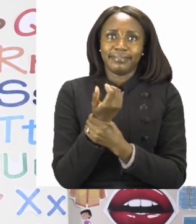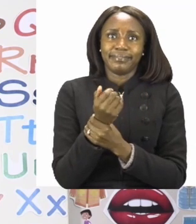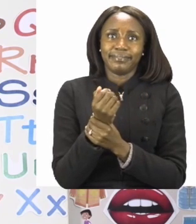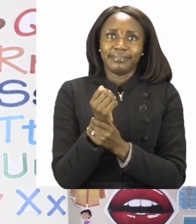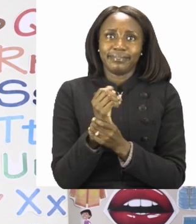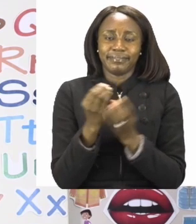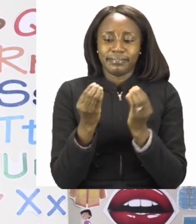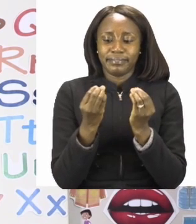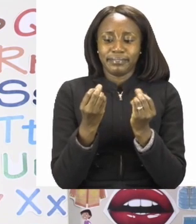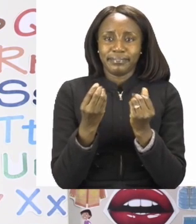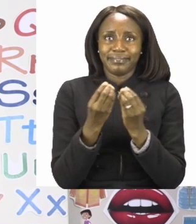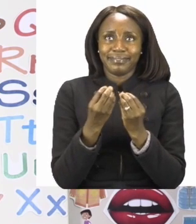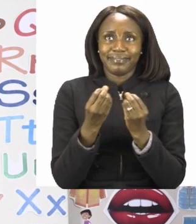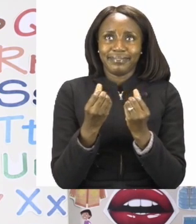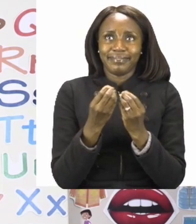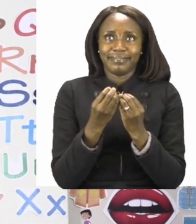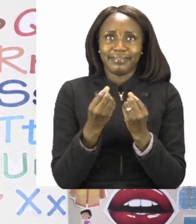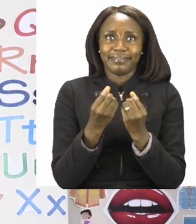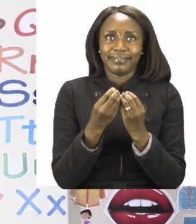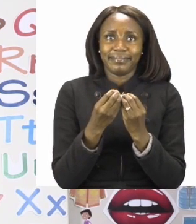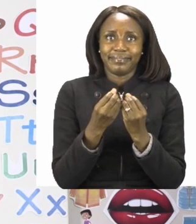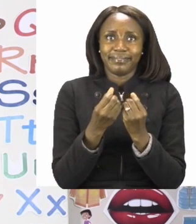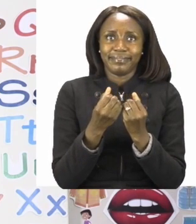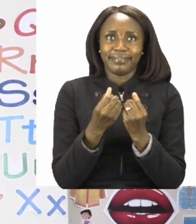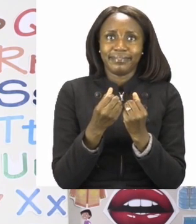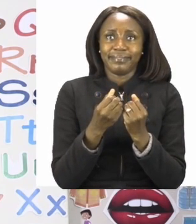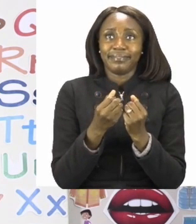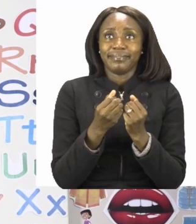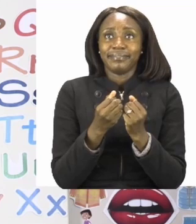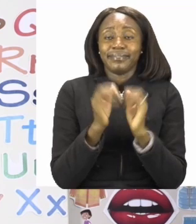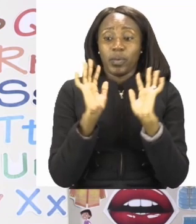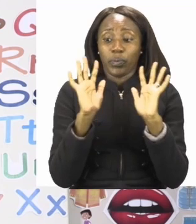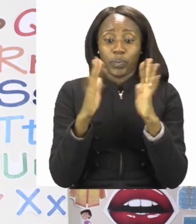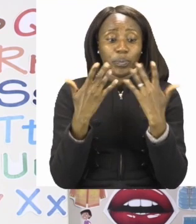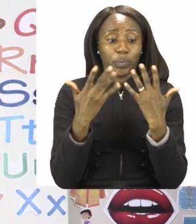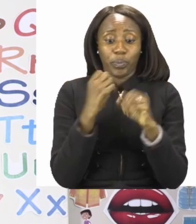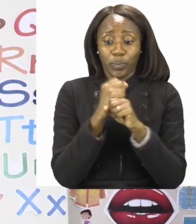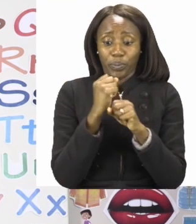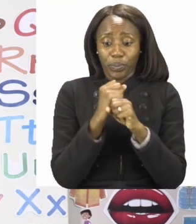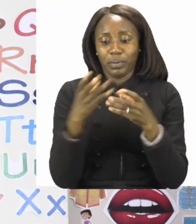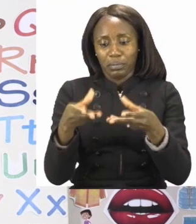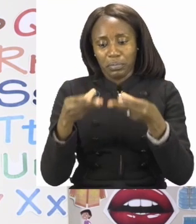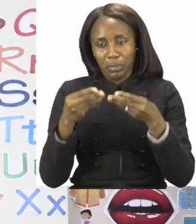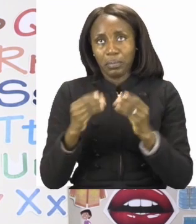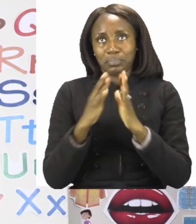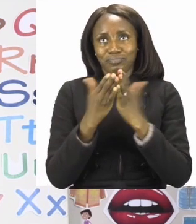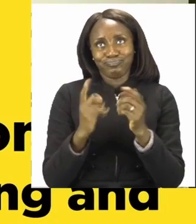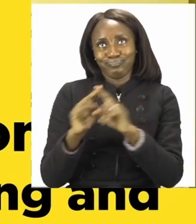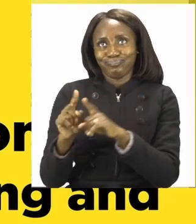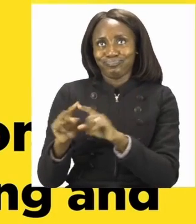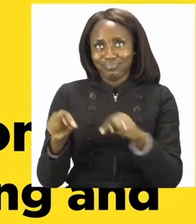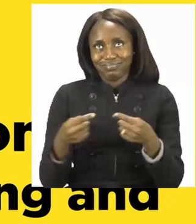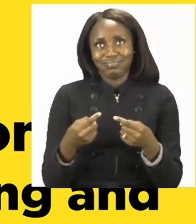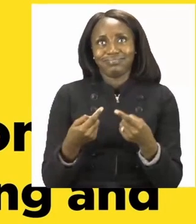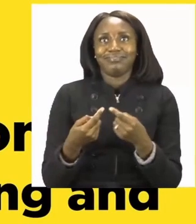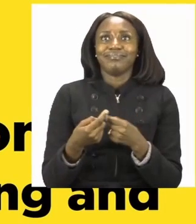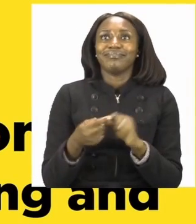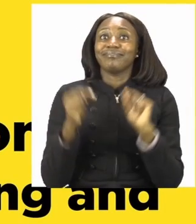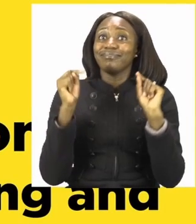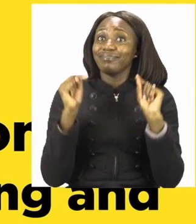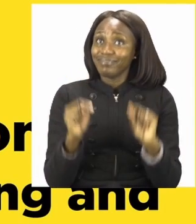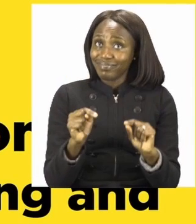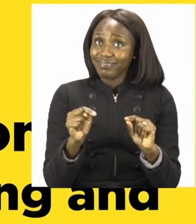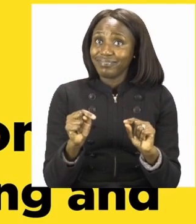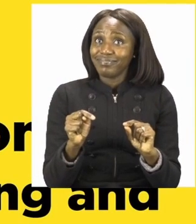the fingertips too. Make sure your hands are dry before you touch anything else. For